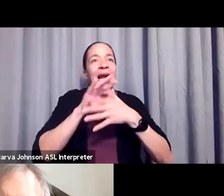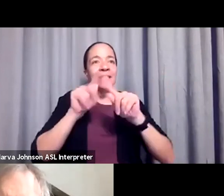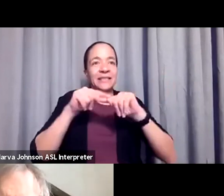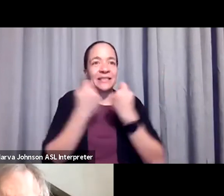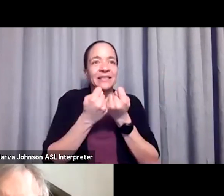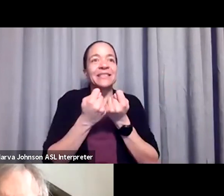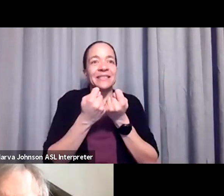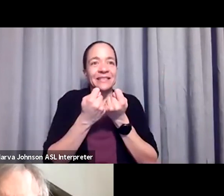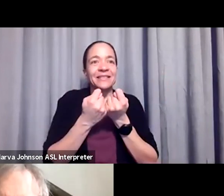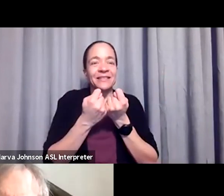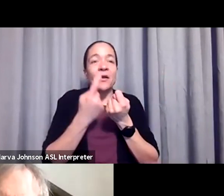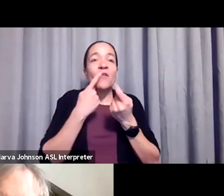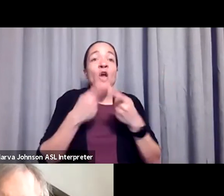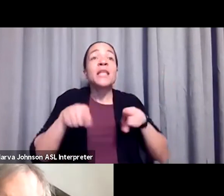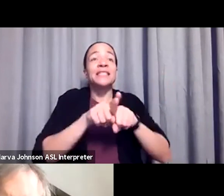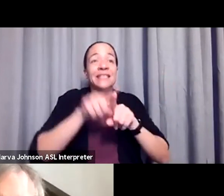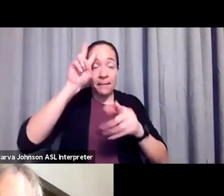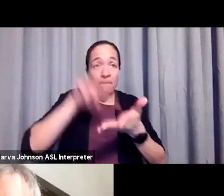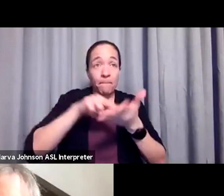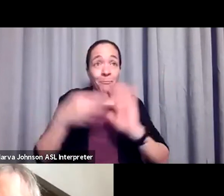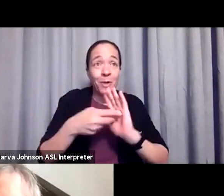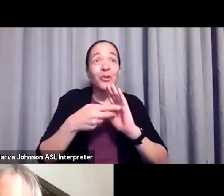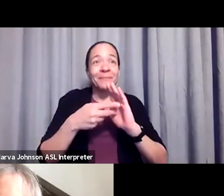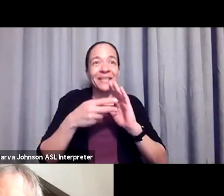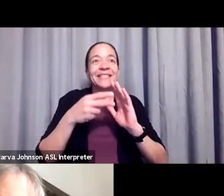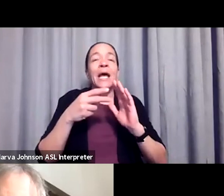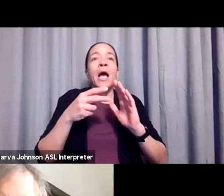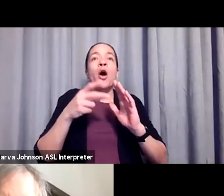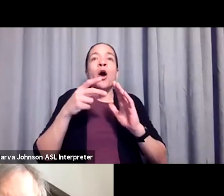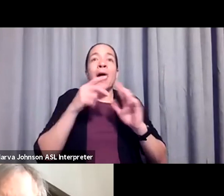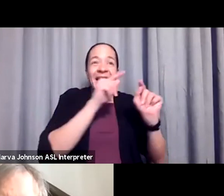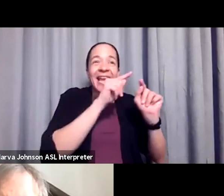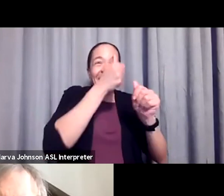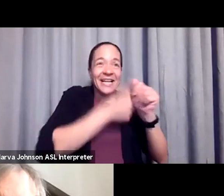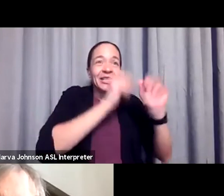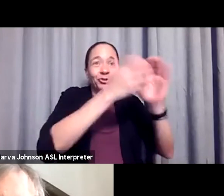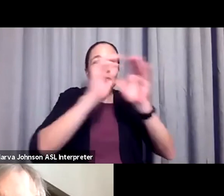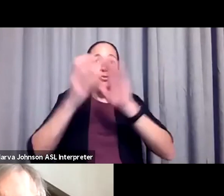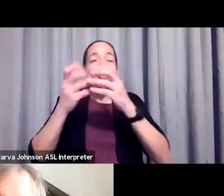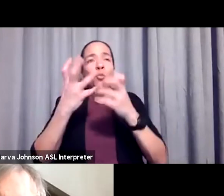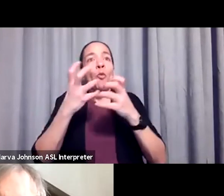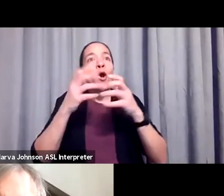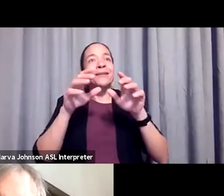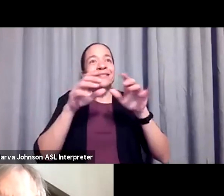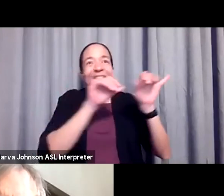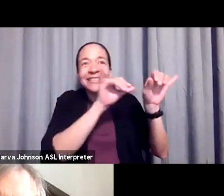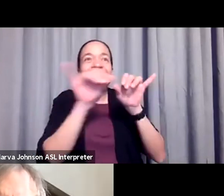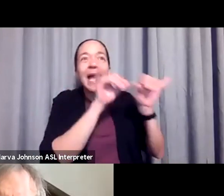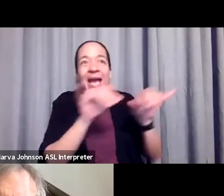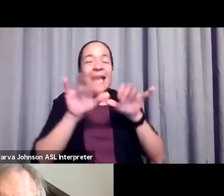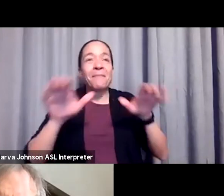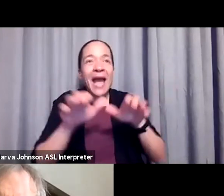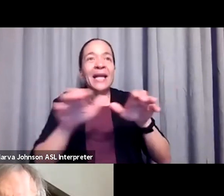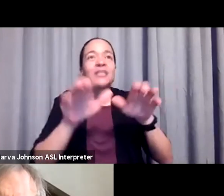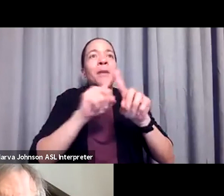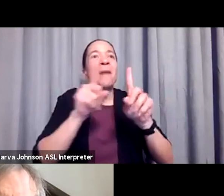made for the same purpose, to drive people to the same action. They created different pieces of content for each